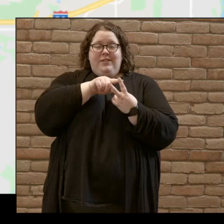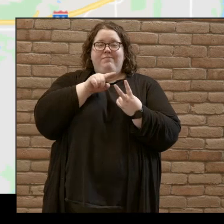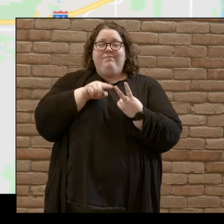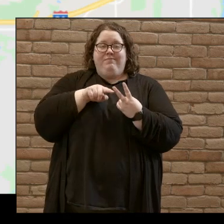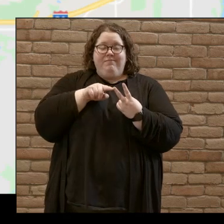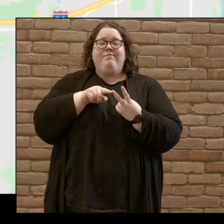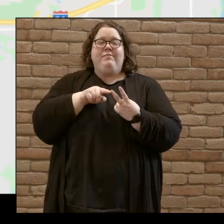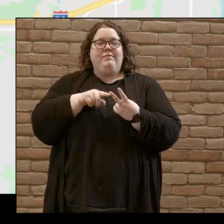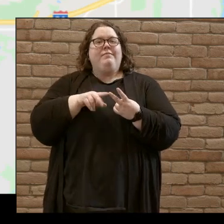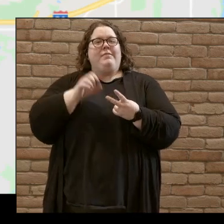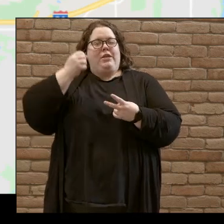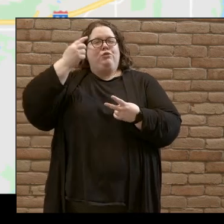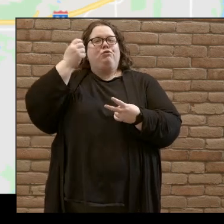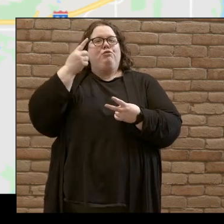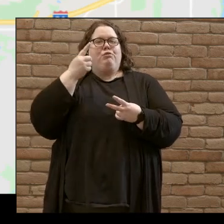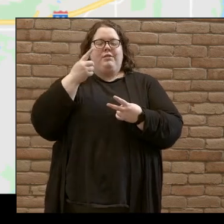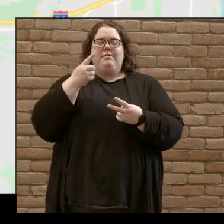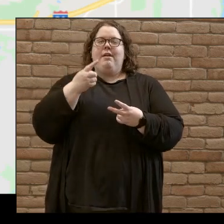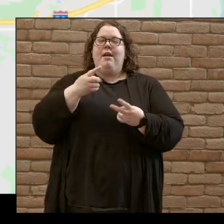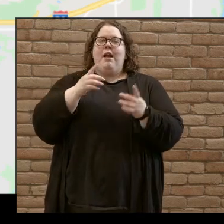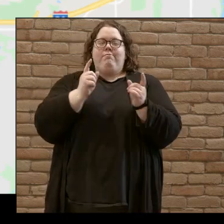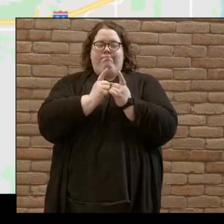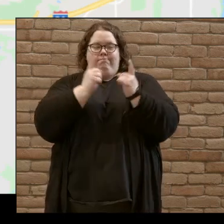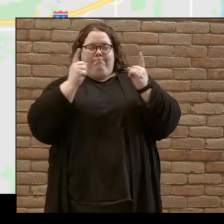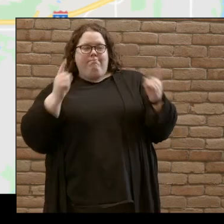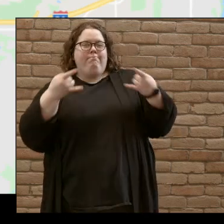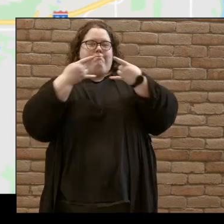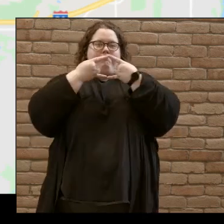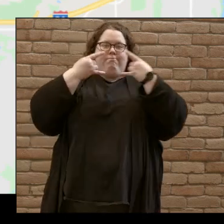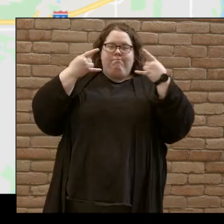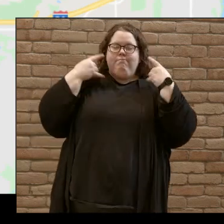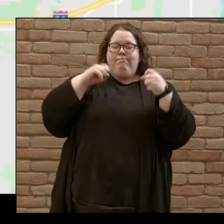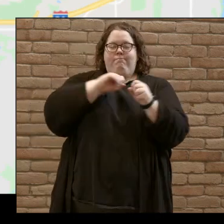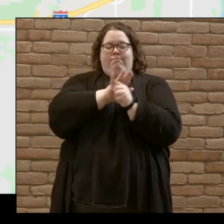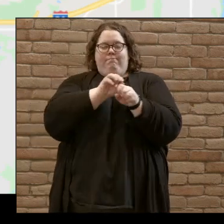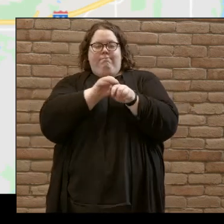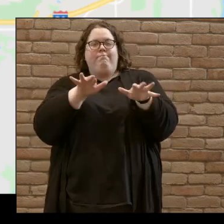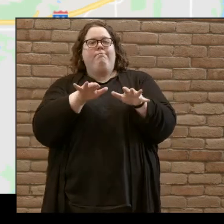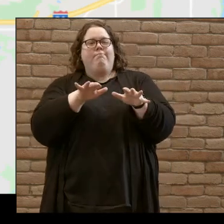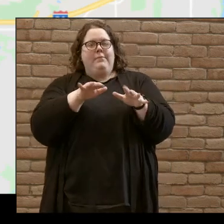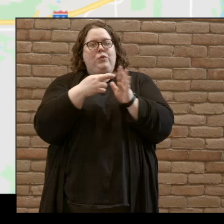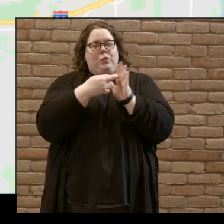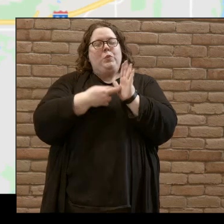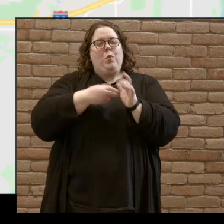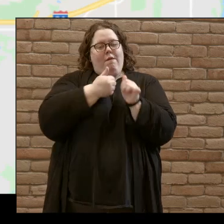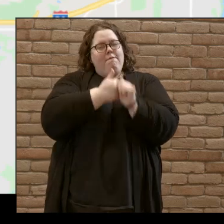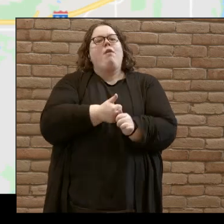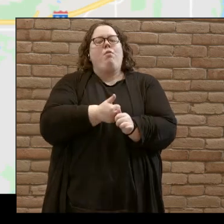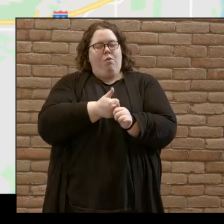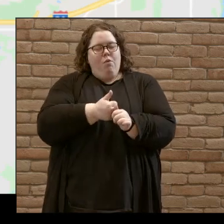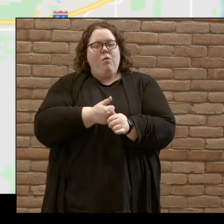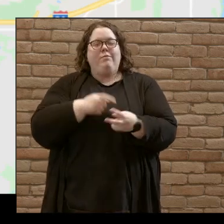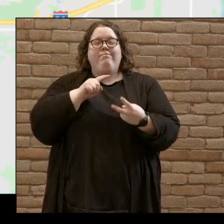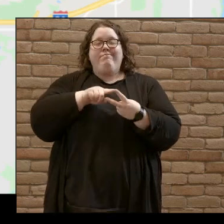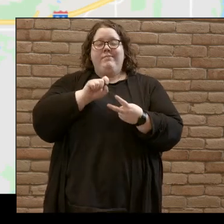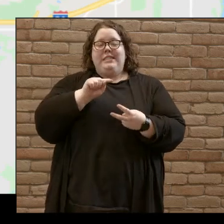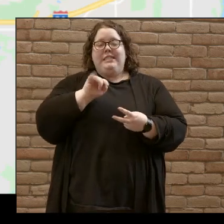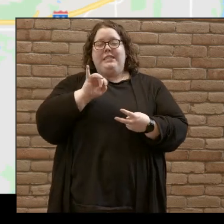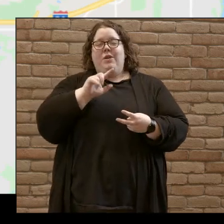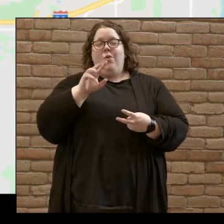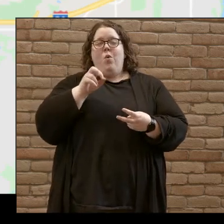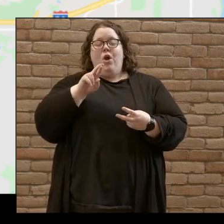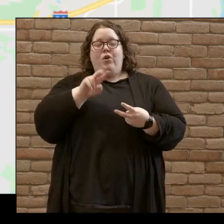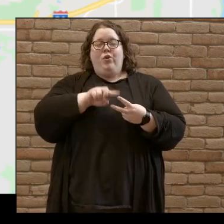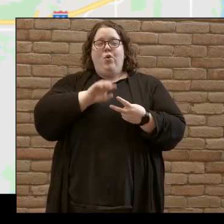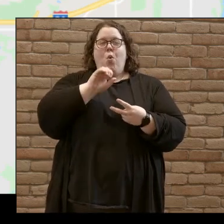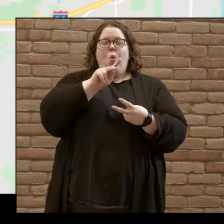We're practicing safe social distancing and everything along those lines, but one up in Stillwater, which is our Oak Hill campus, or here in Woodbury at our Valley